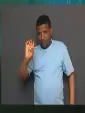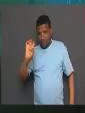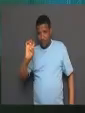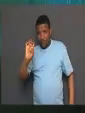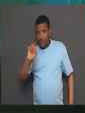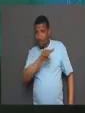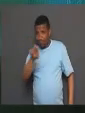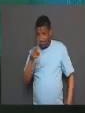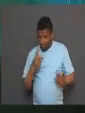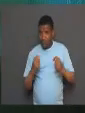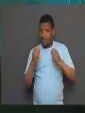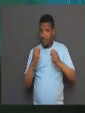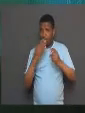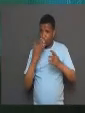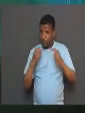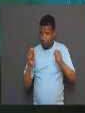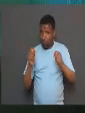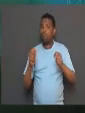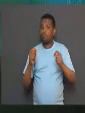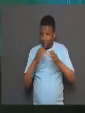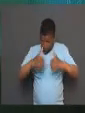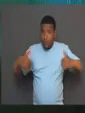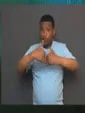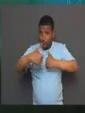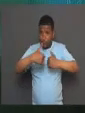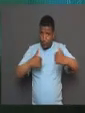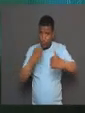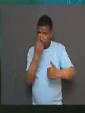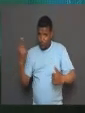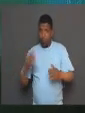Do your best to identify each